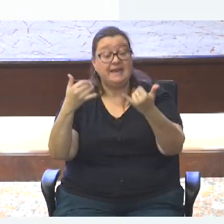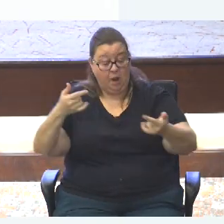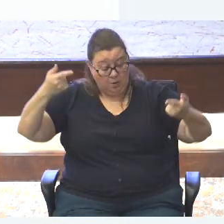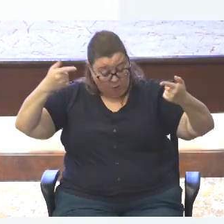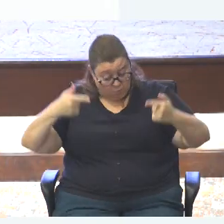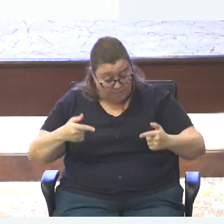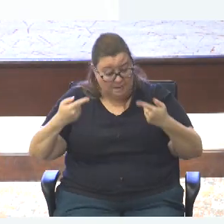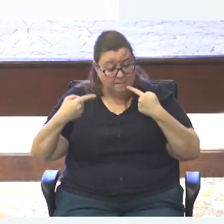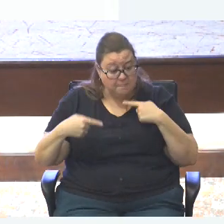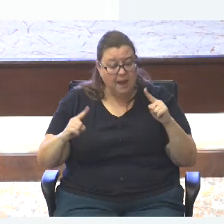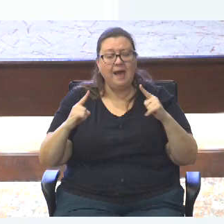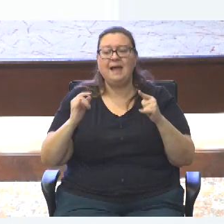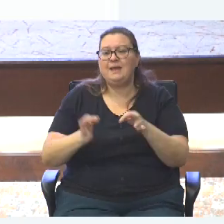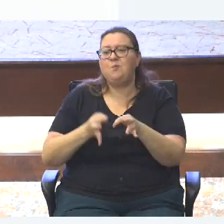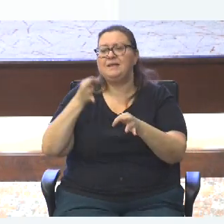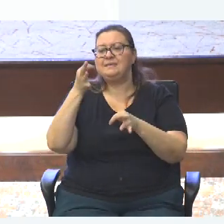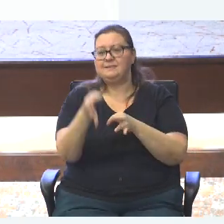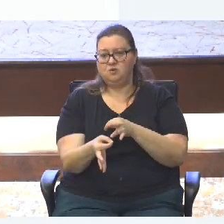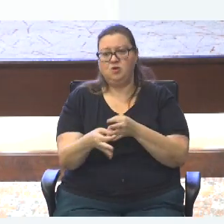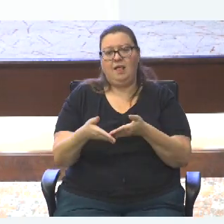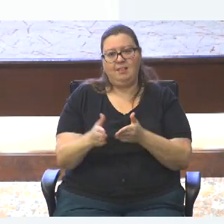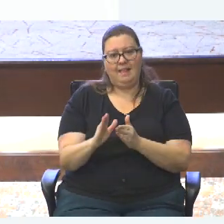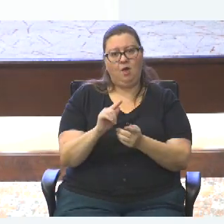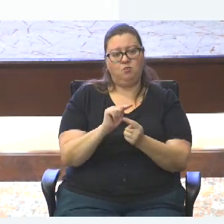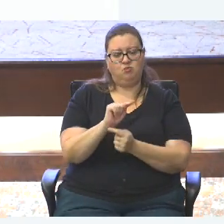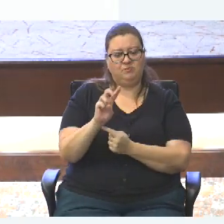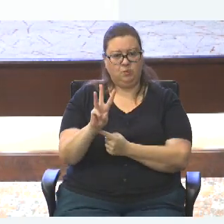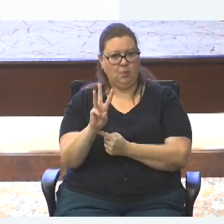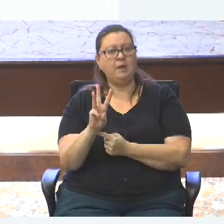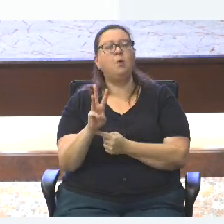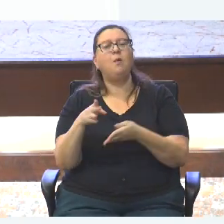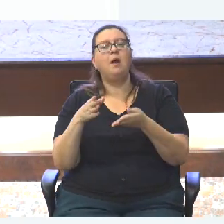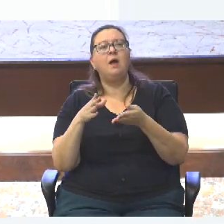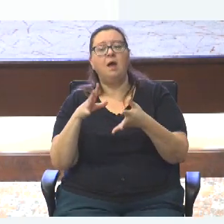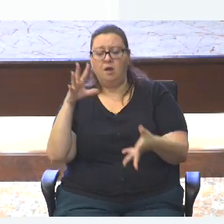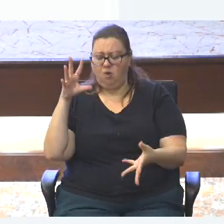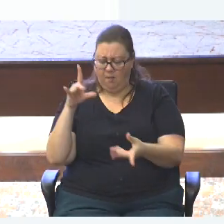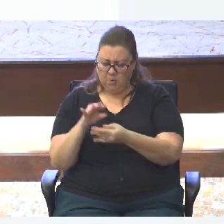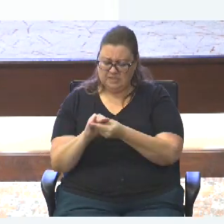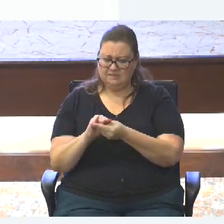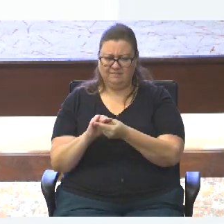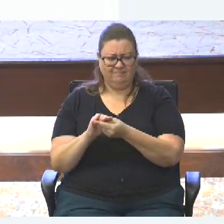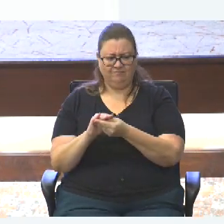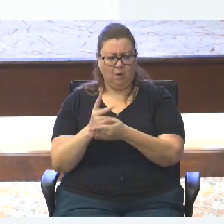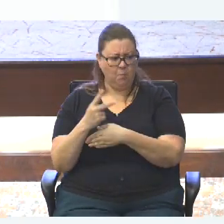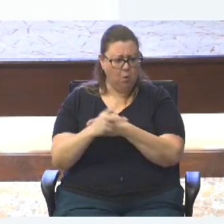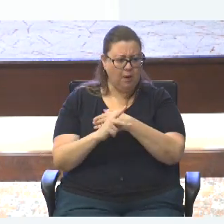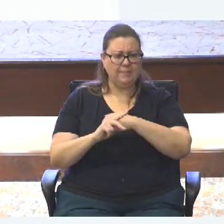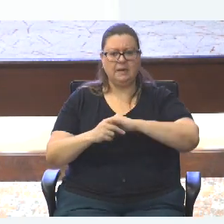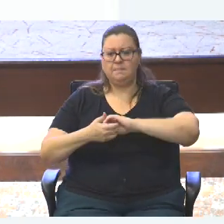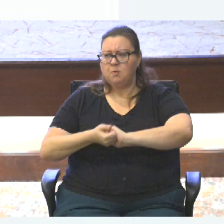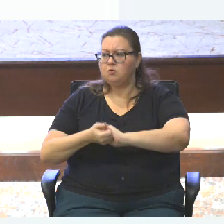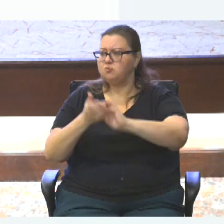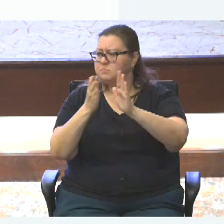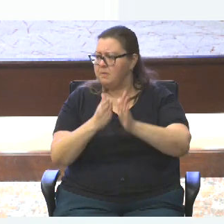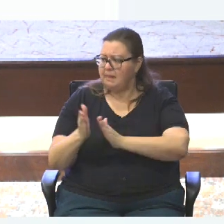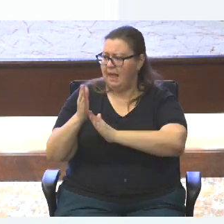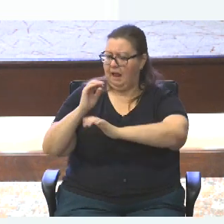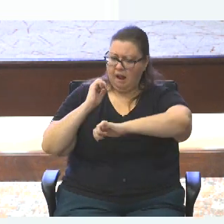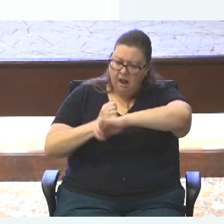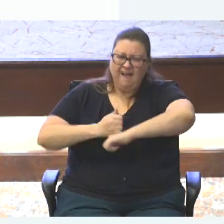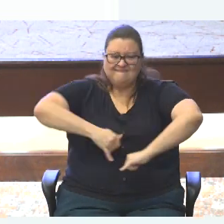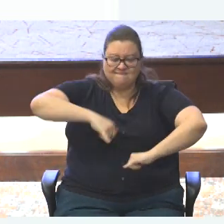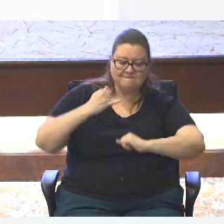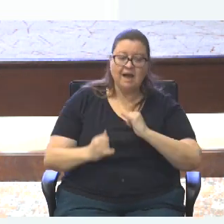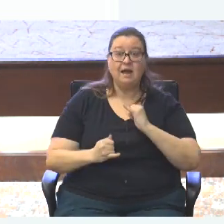agreement, which will allow Transformation Waco to finalize a comprehensive programming and partnership plan to ensure the